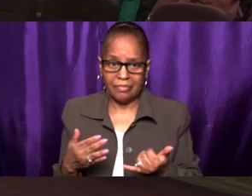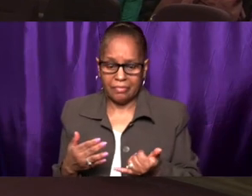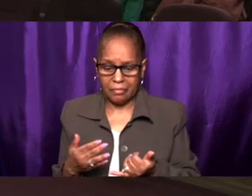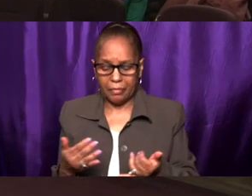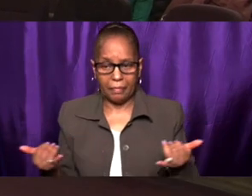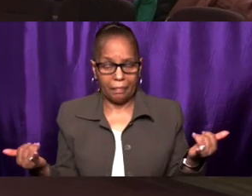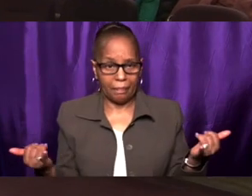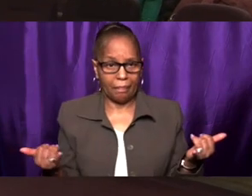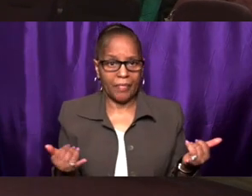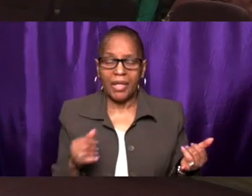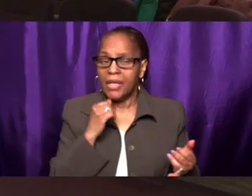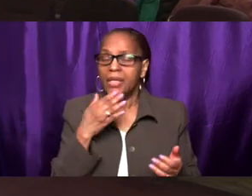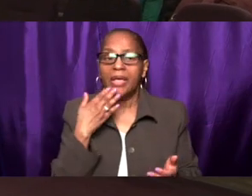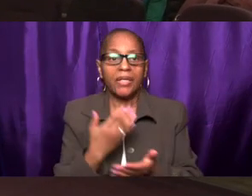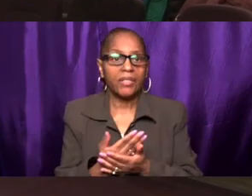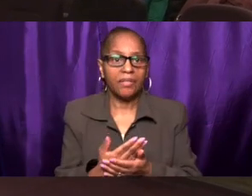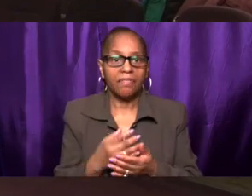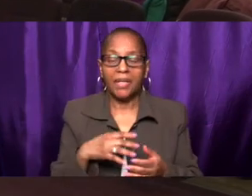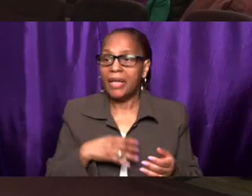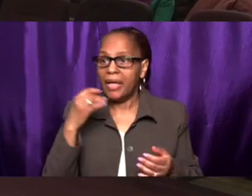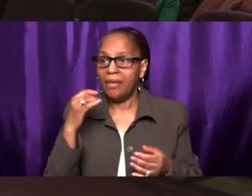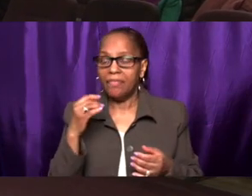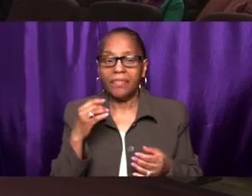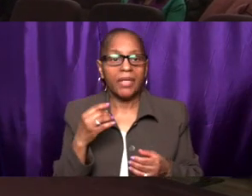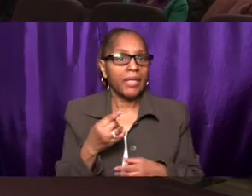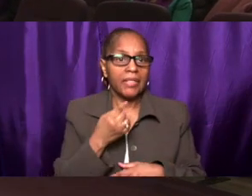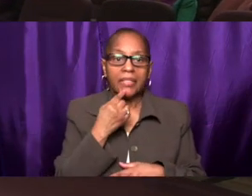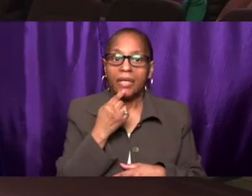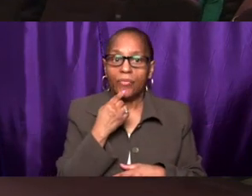But that ain't good for life, and it ain't real ministry.